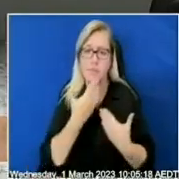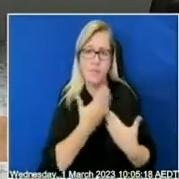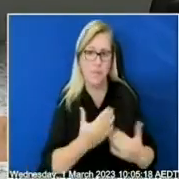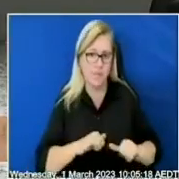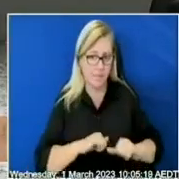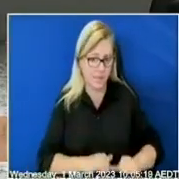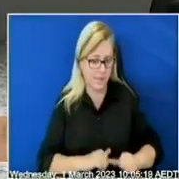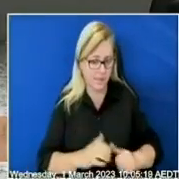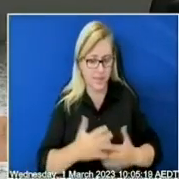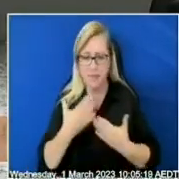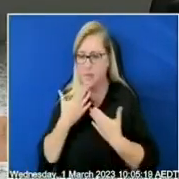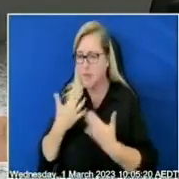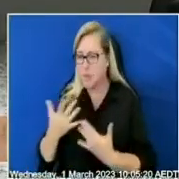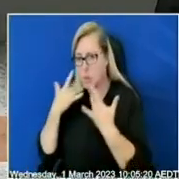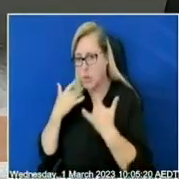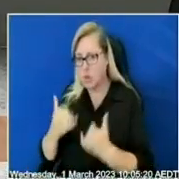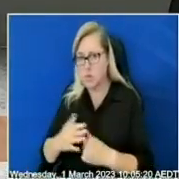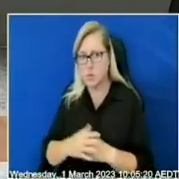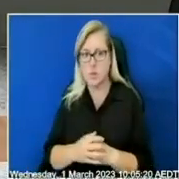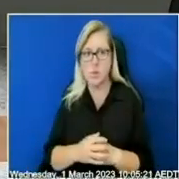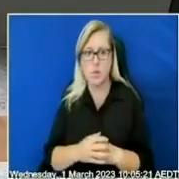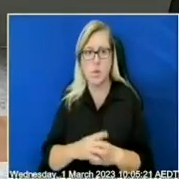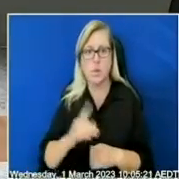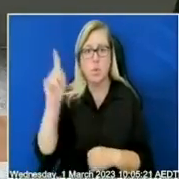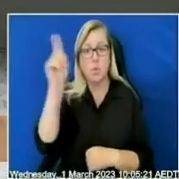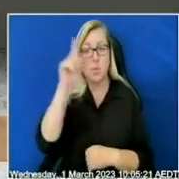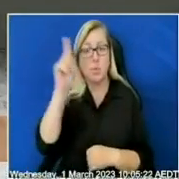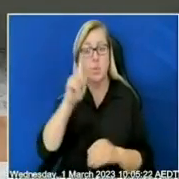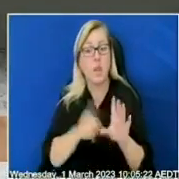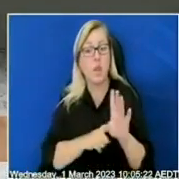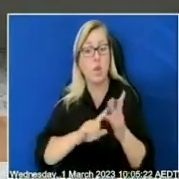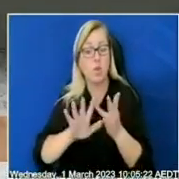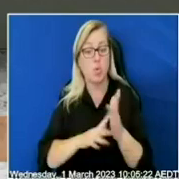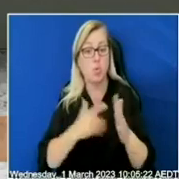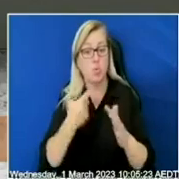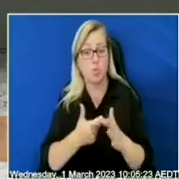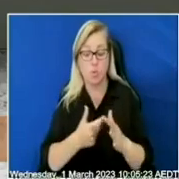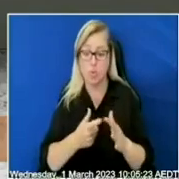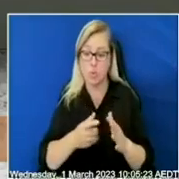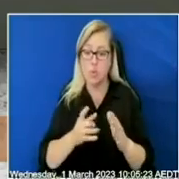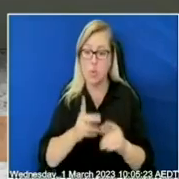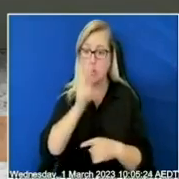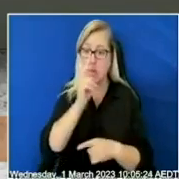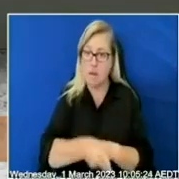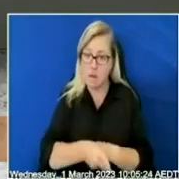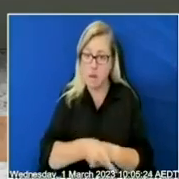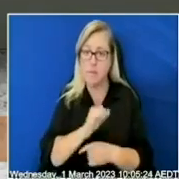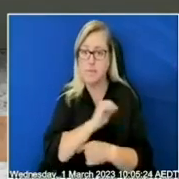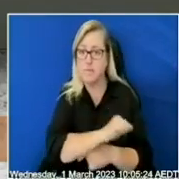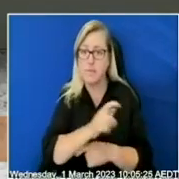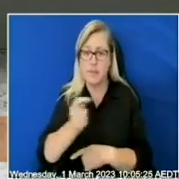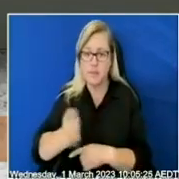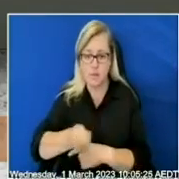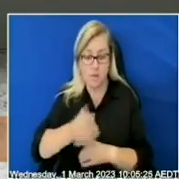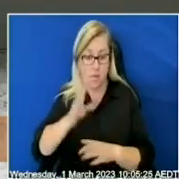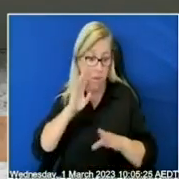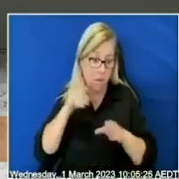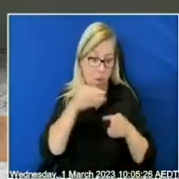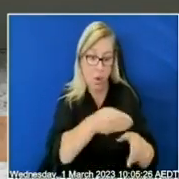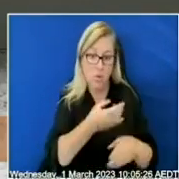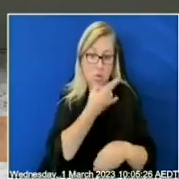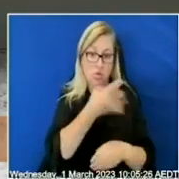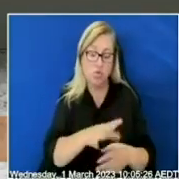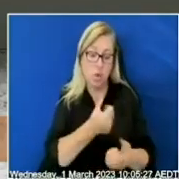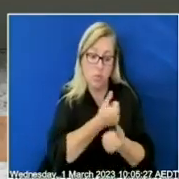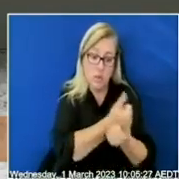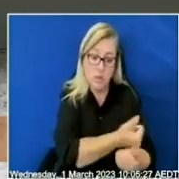Today, Yoorrook resumes its hearing and continues its focus on the child protection and criminal justice systems. As you